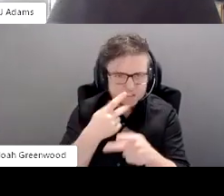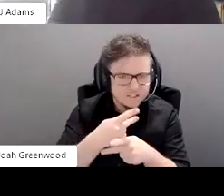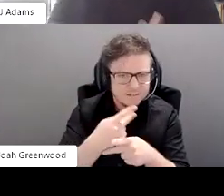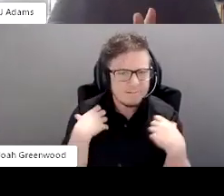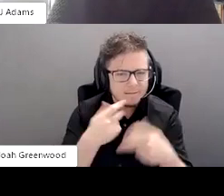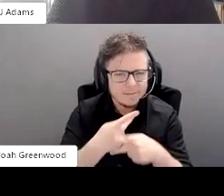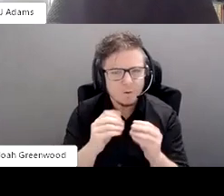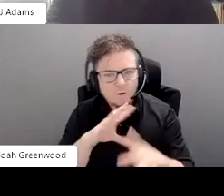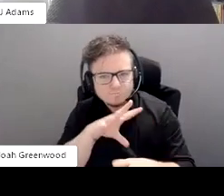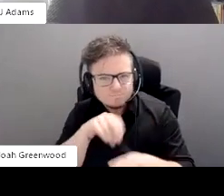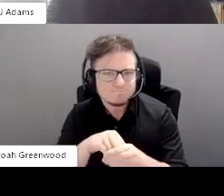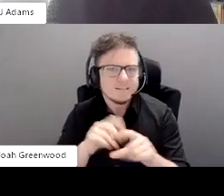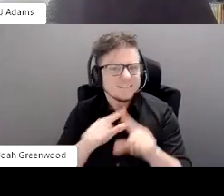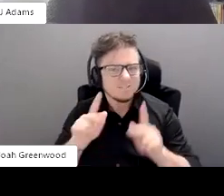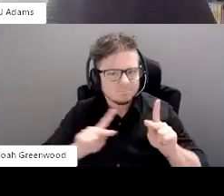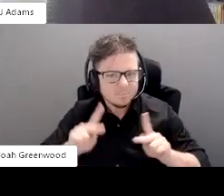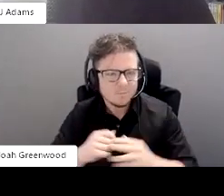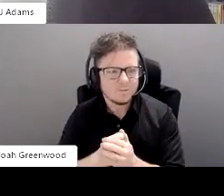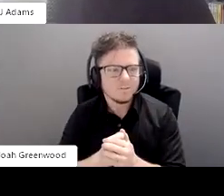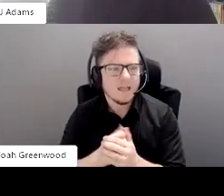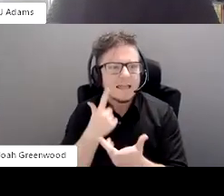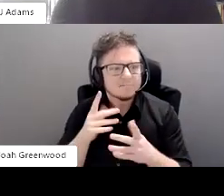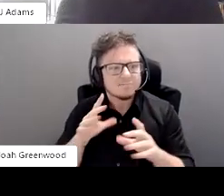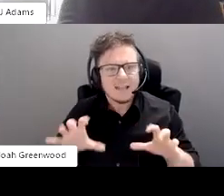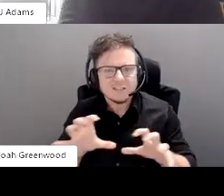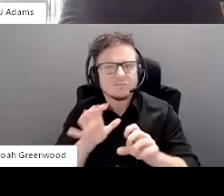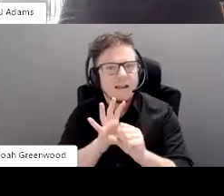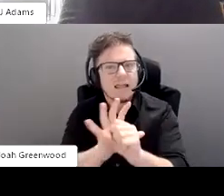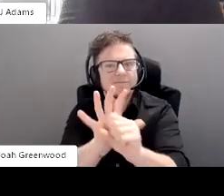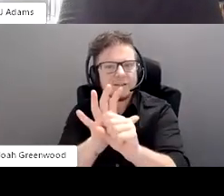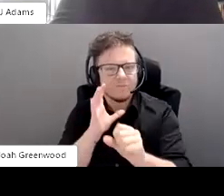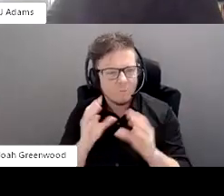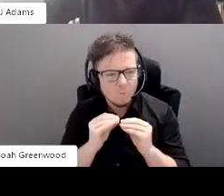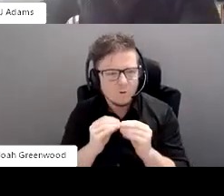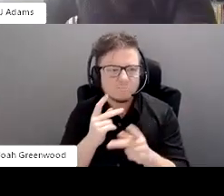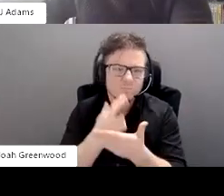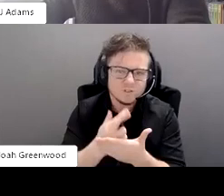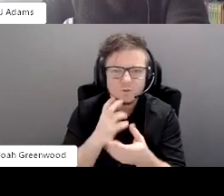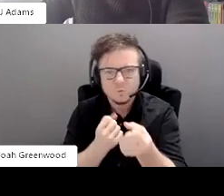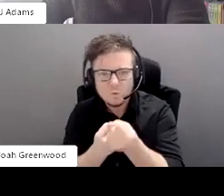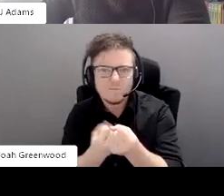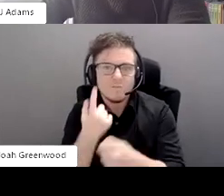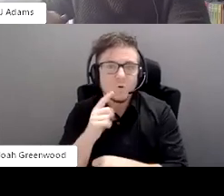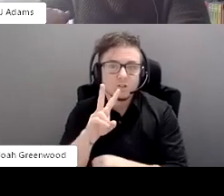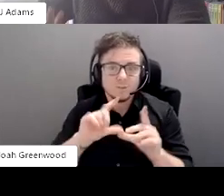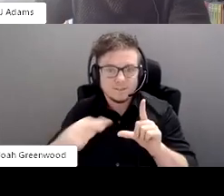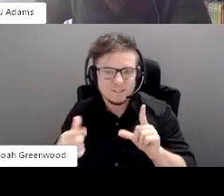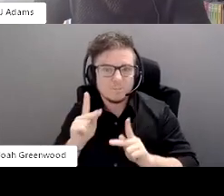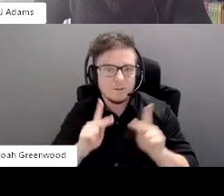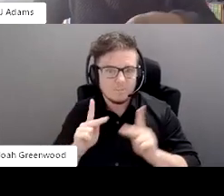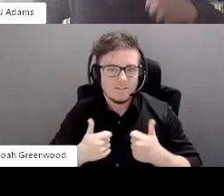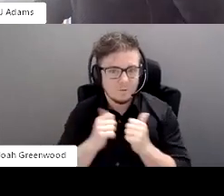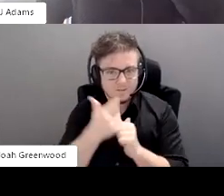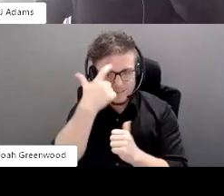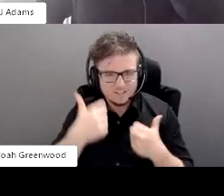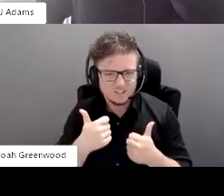take action and advocate for more resources and supports for 2S LGBTI people living with dementia and their unpaid caregivers. So